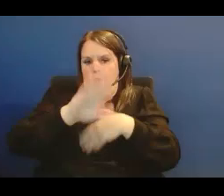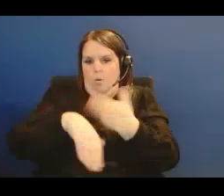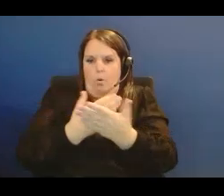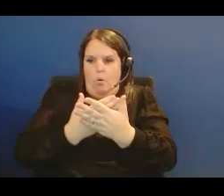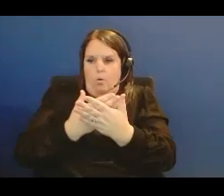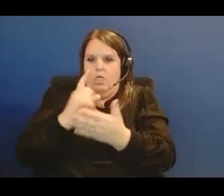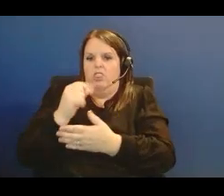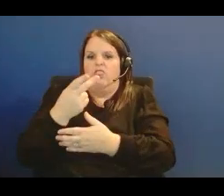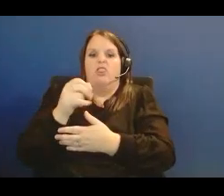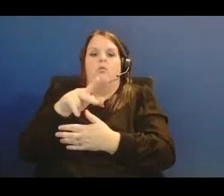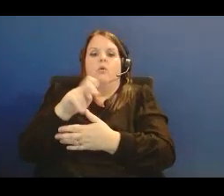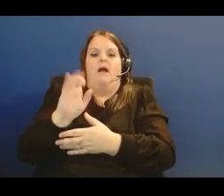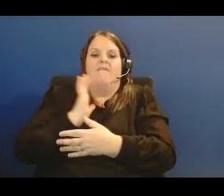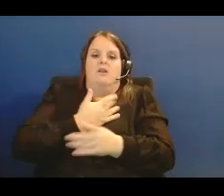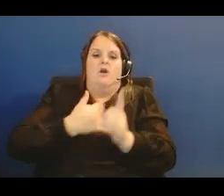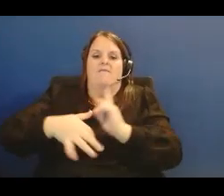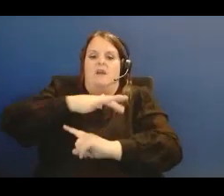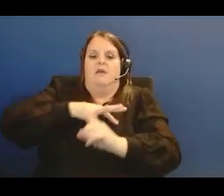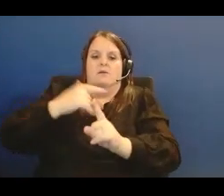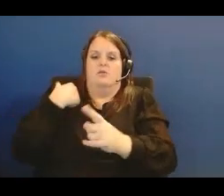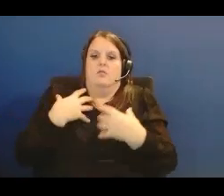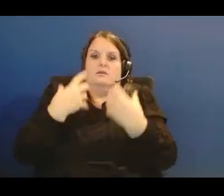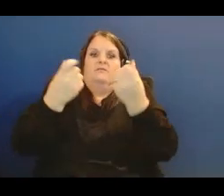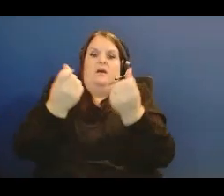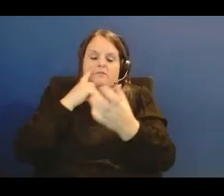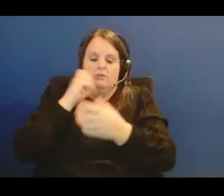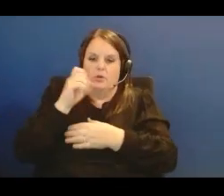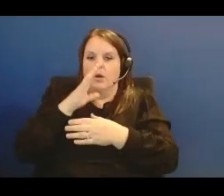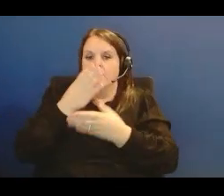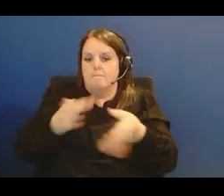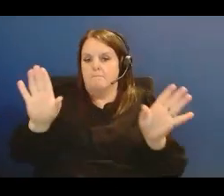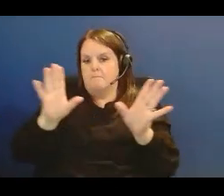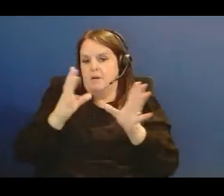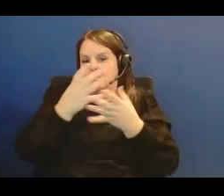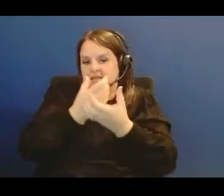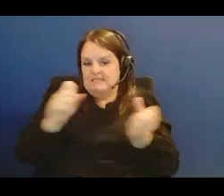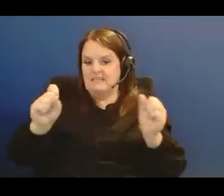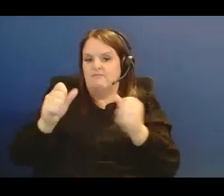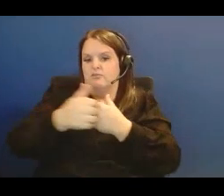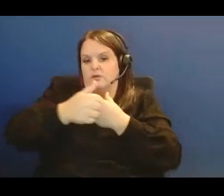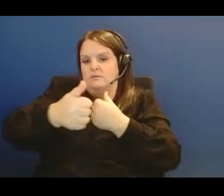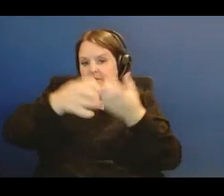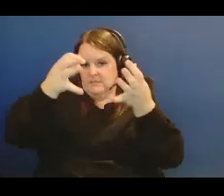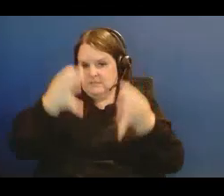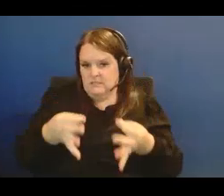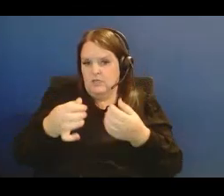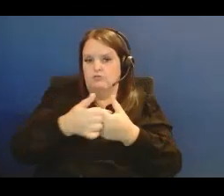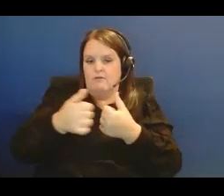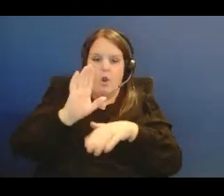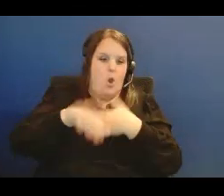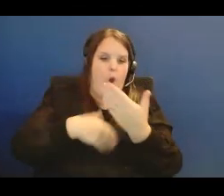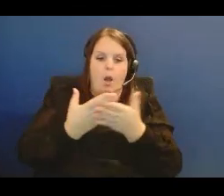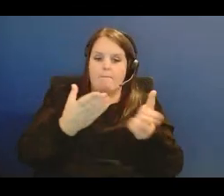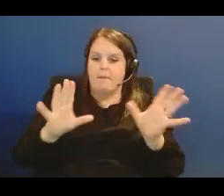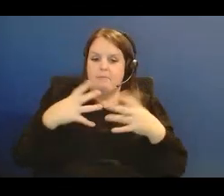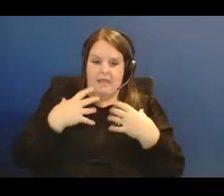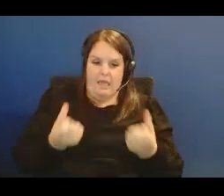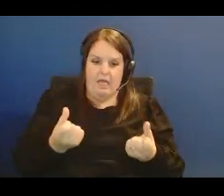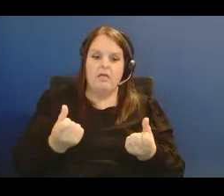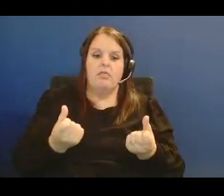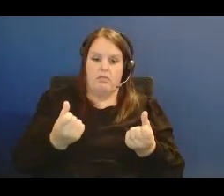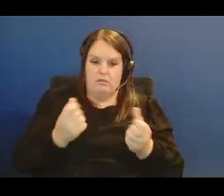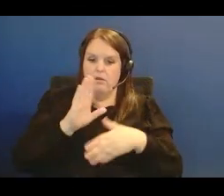environment that we reside. Public safety, transportation decisions, and traffic safety are all public health. They're